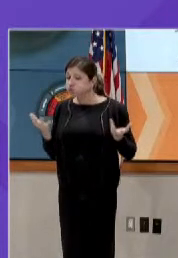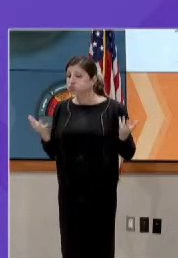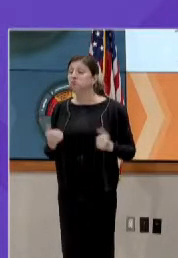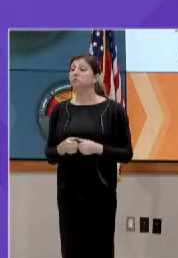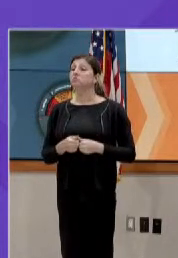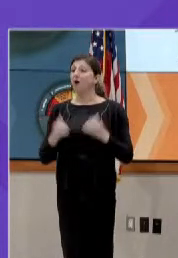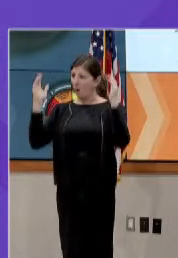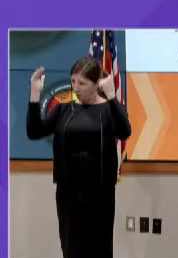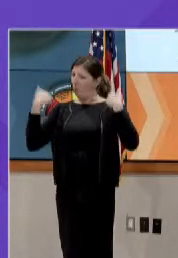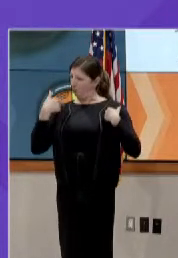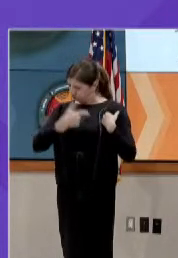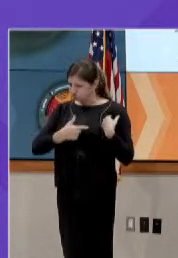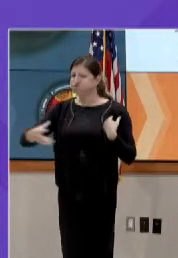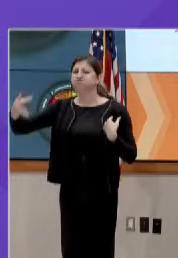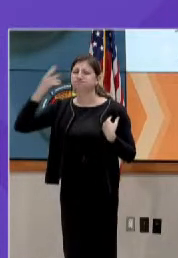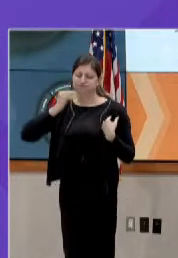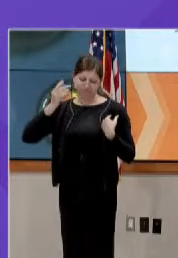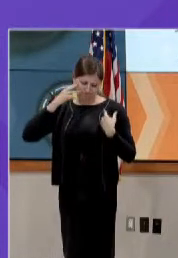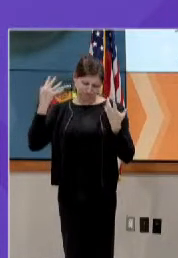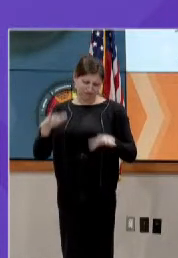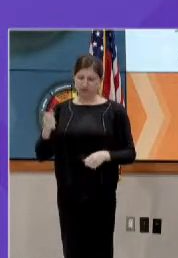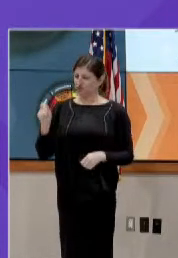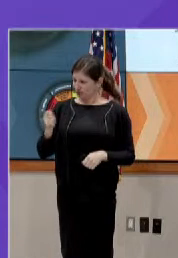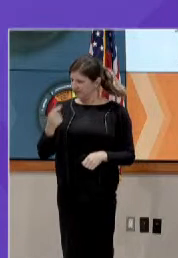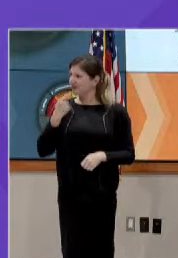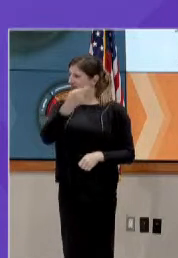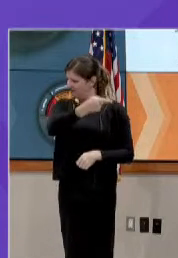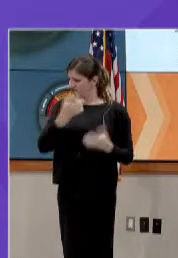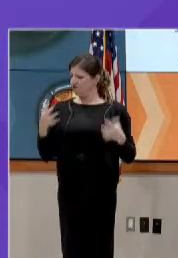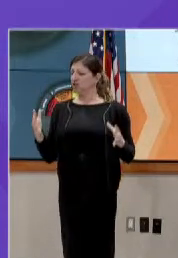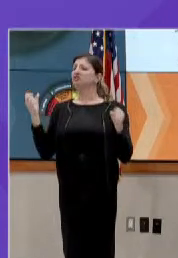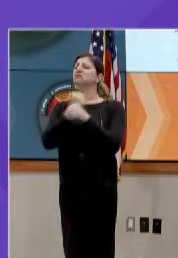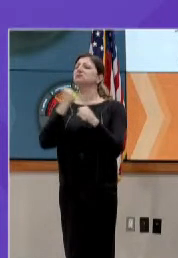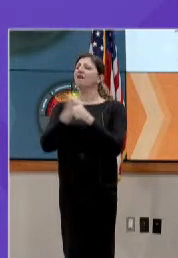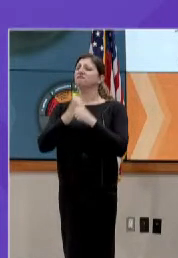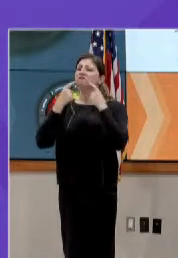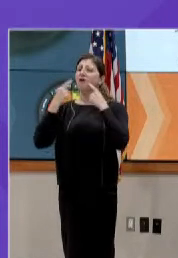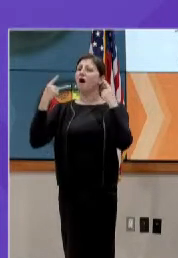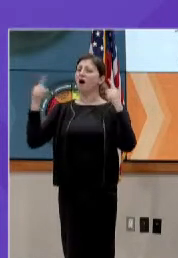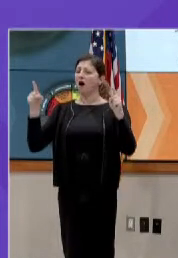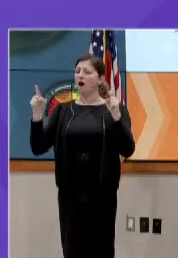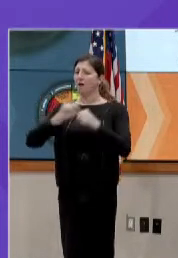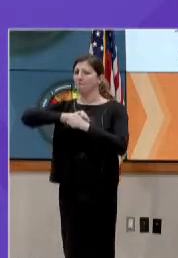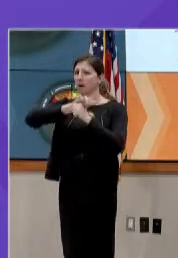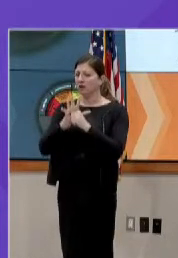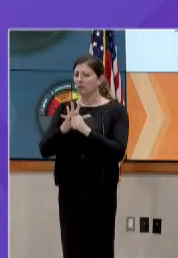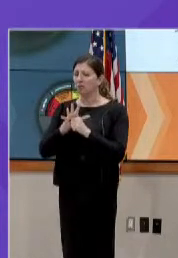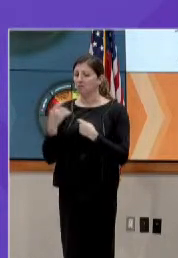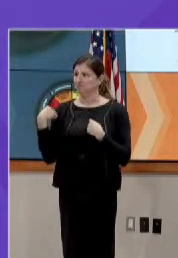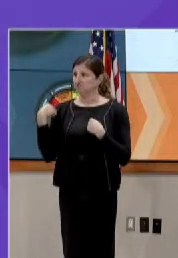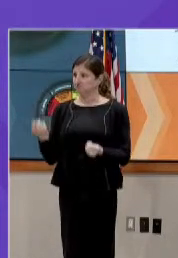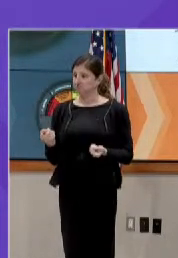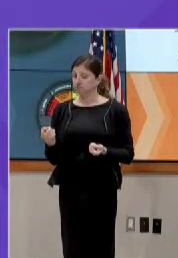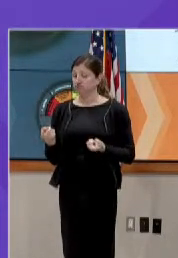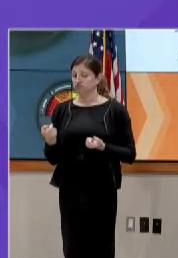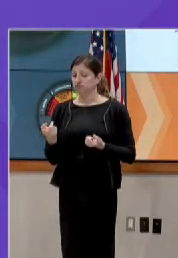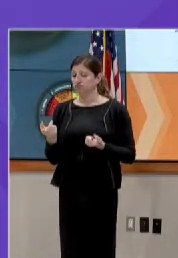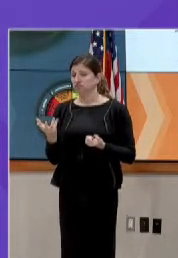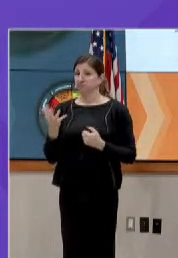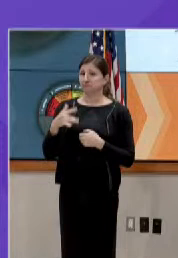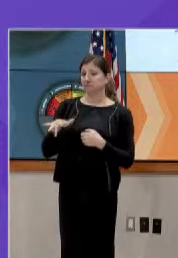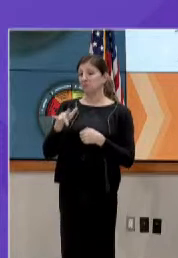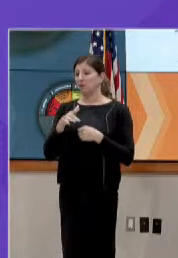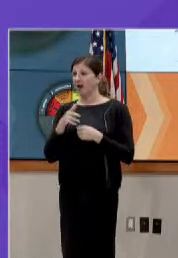that we have done this. As the judge mentioned, we have fought successfully this pandemic. Thus far, during the